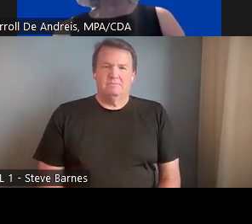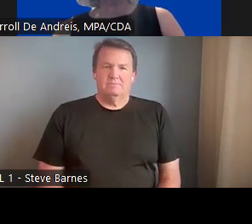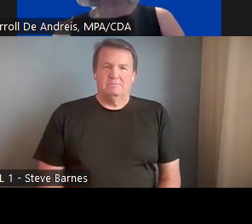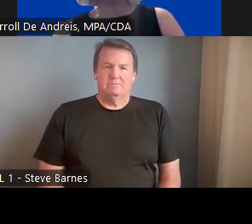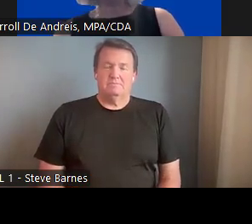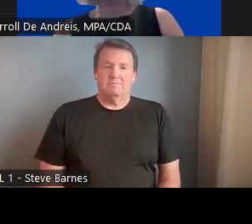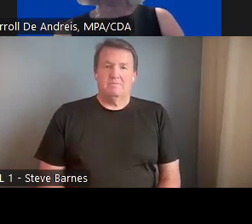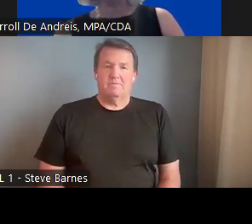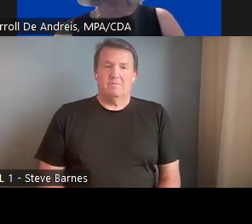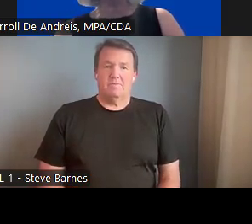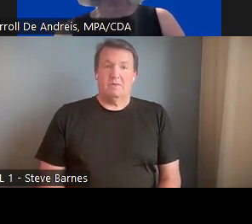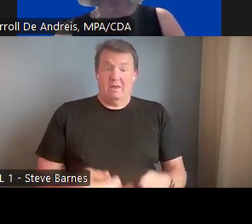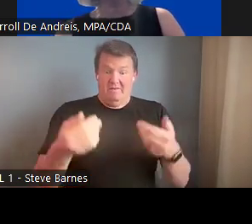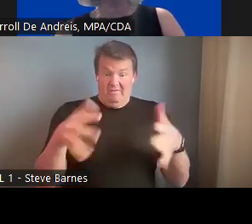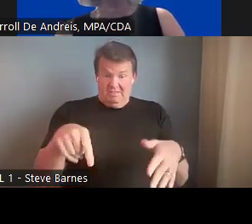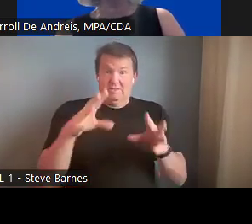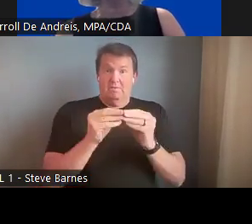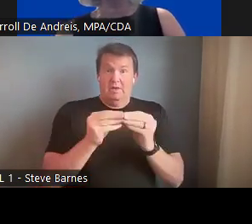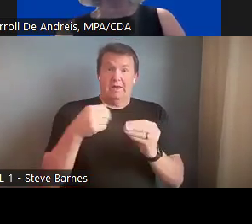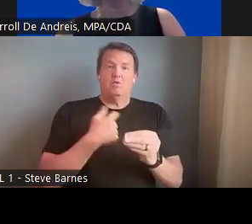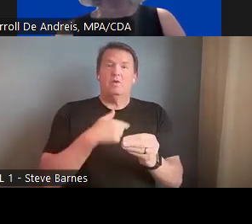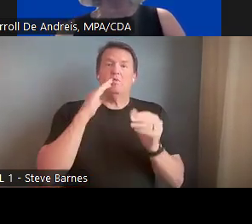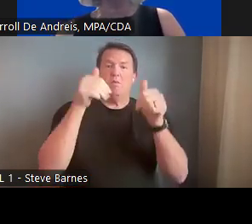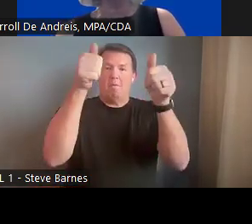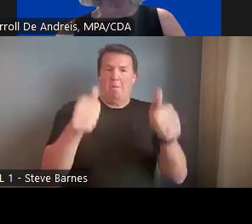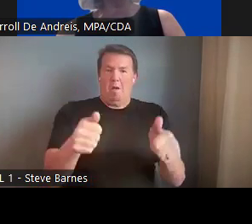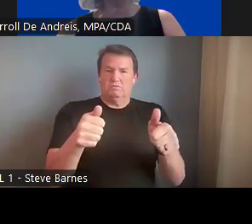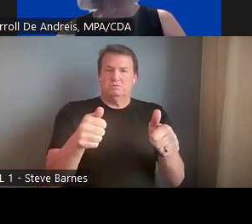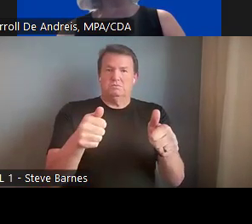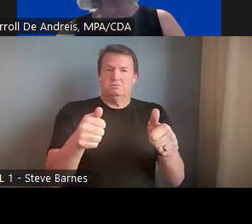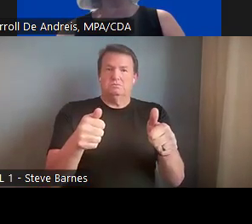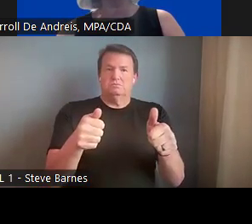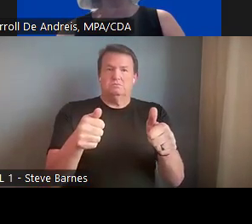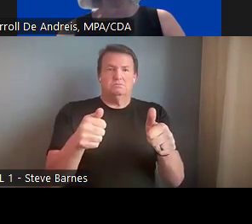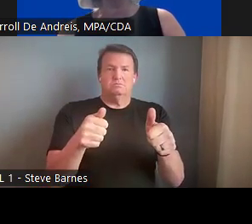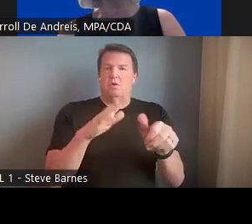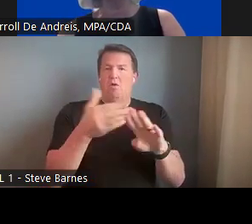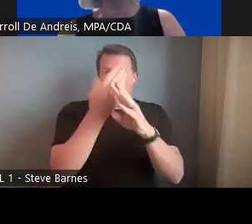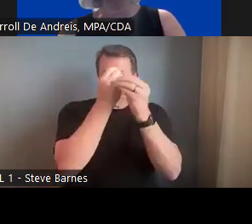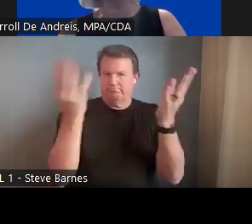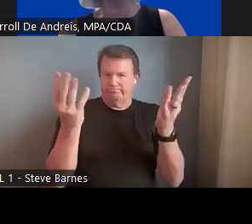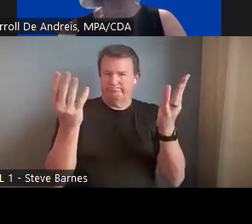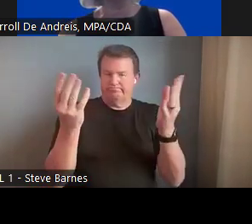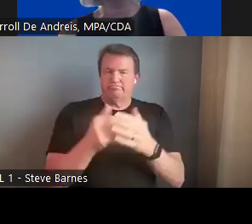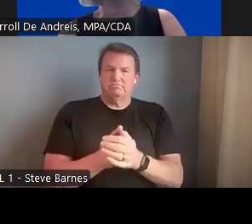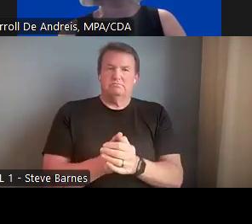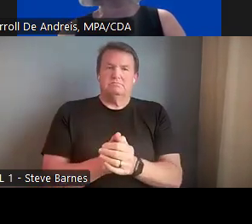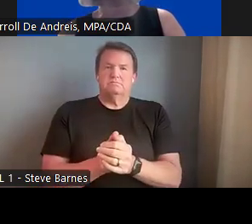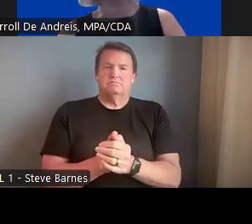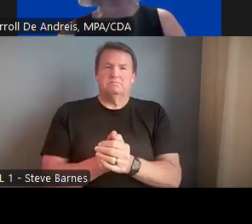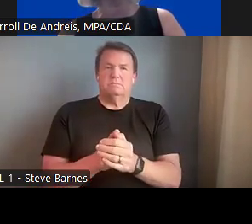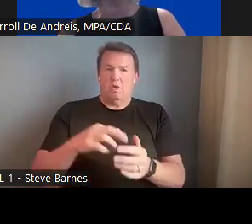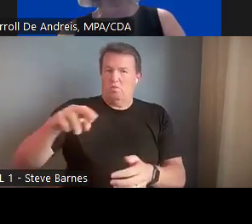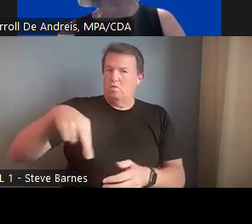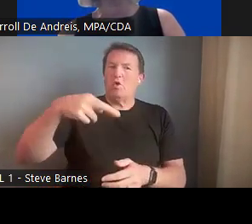So following this meeting, we will be posting our meeting materials and the recording to